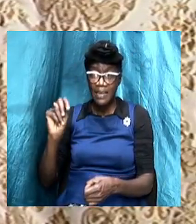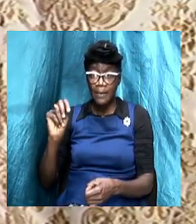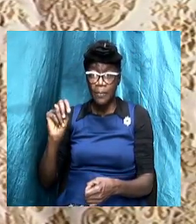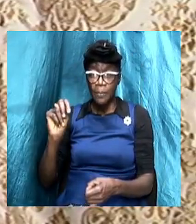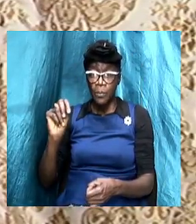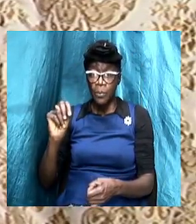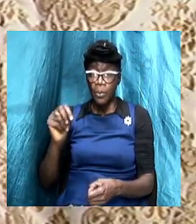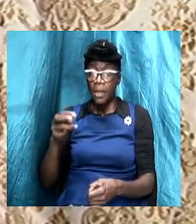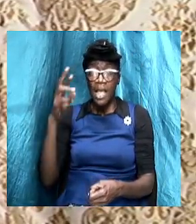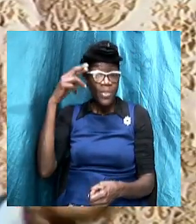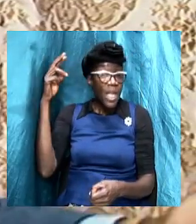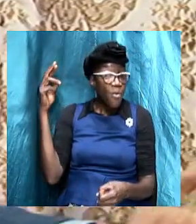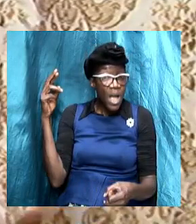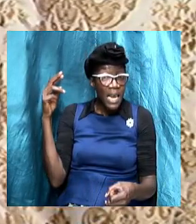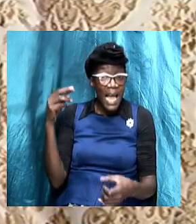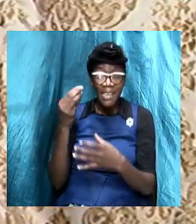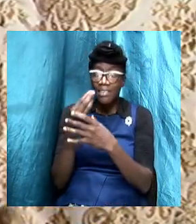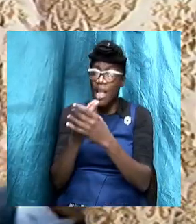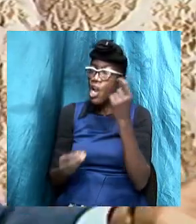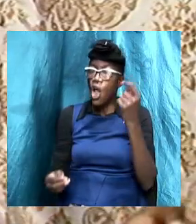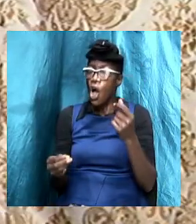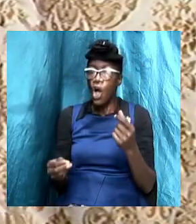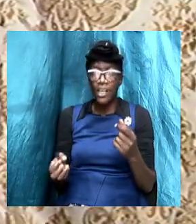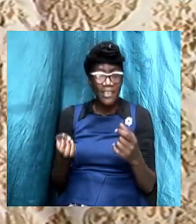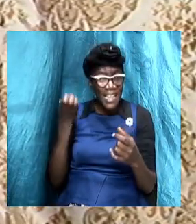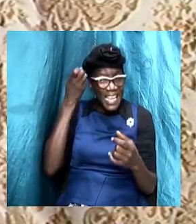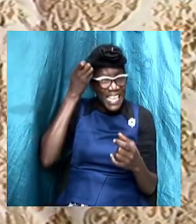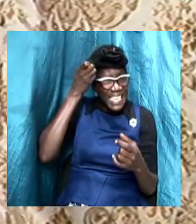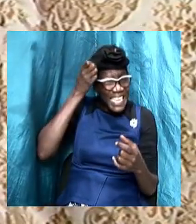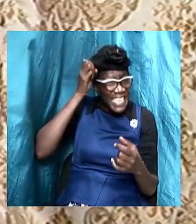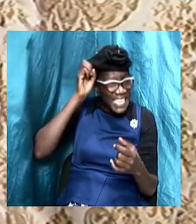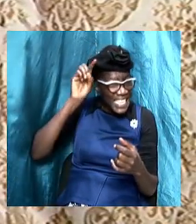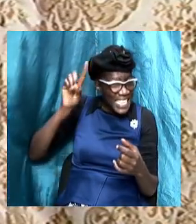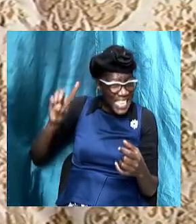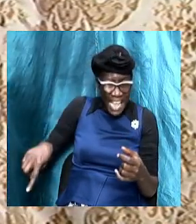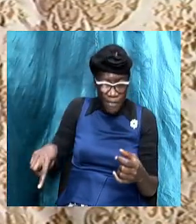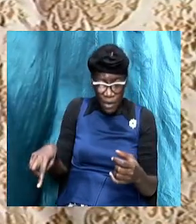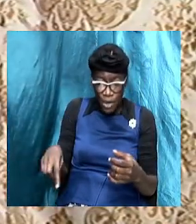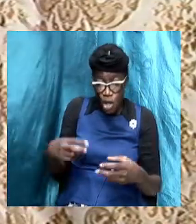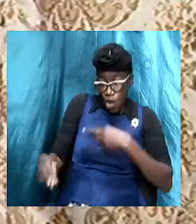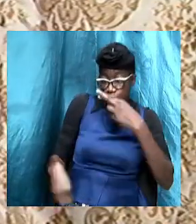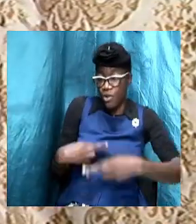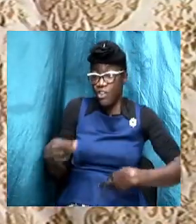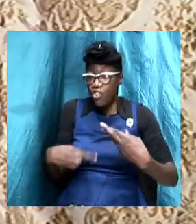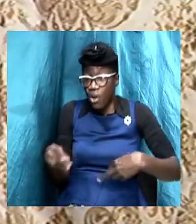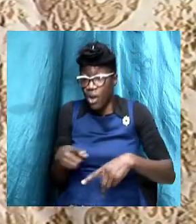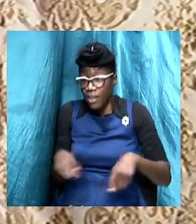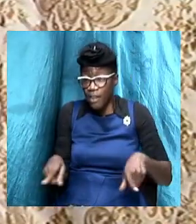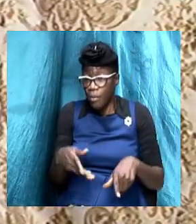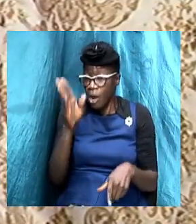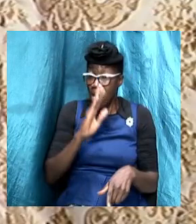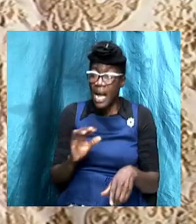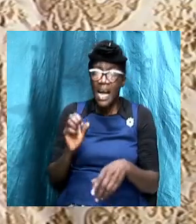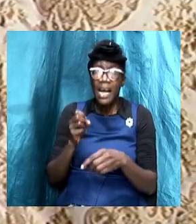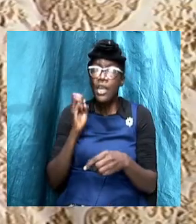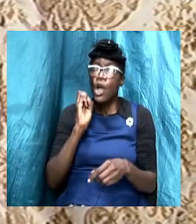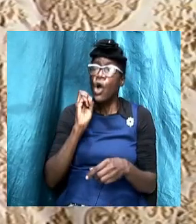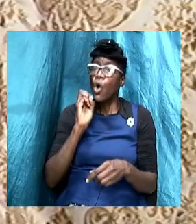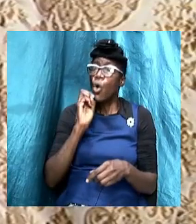amen, they realized that they lost out. The devil was now seemingly rejoicing. And God could have sent